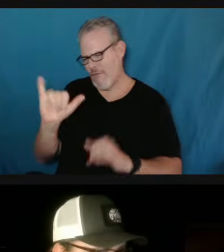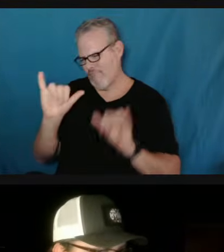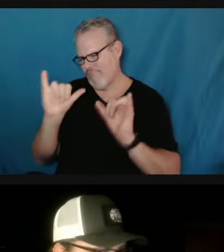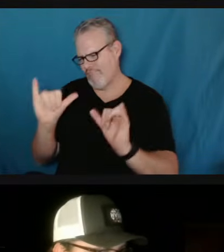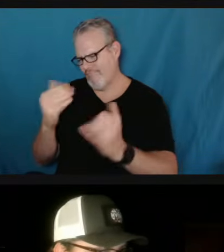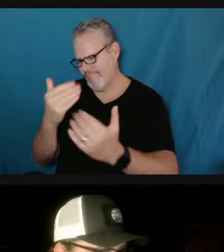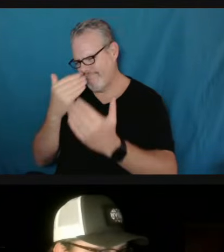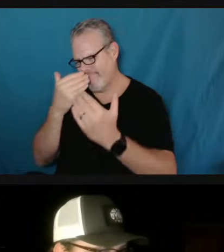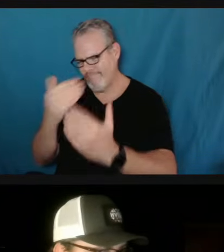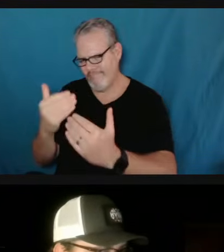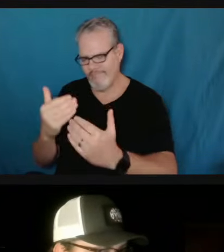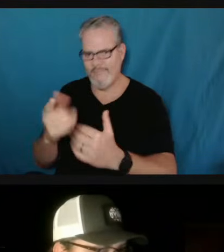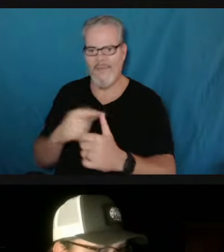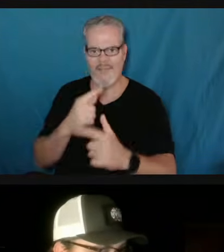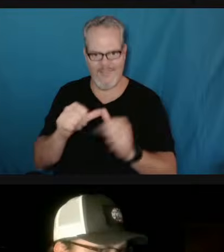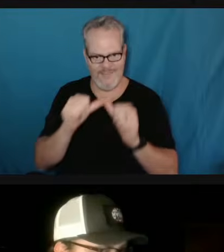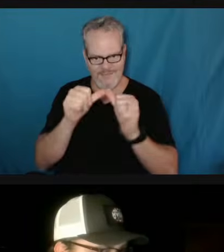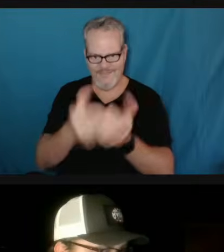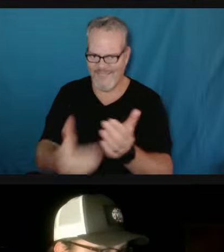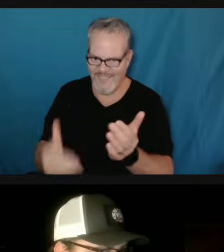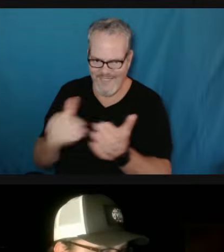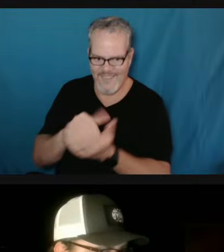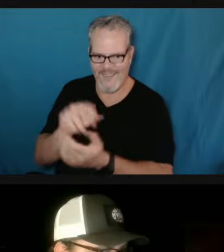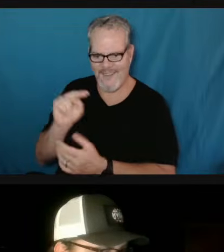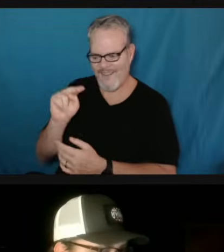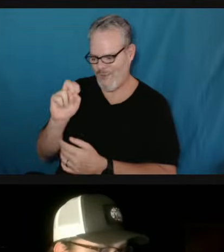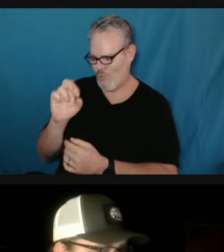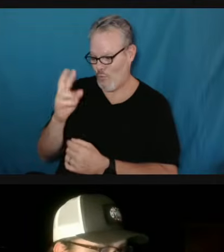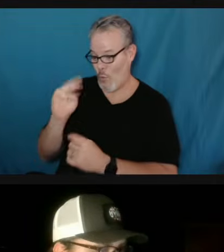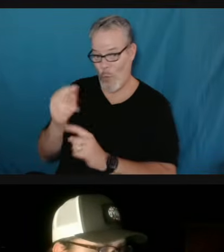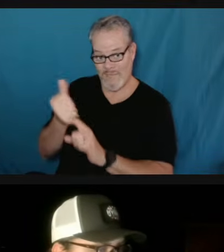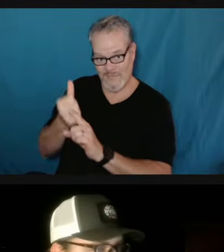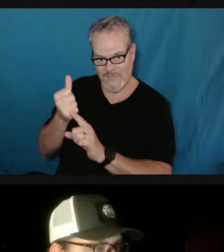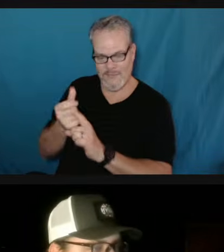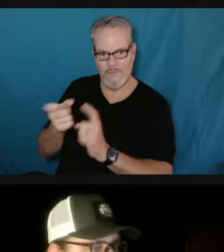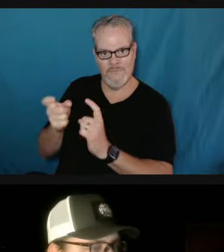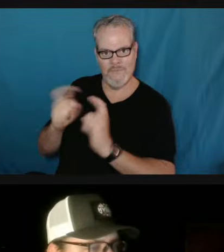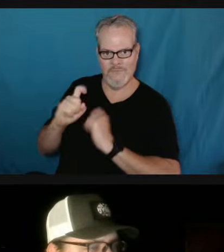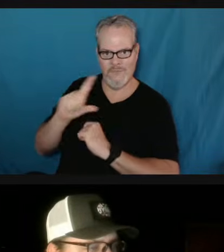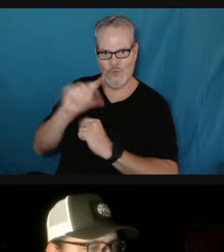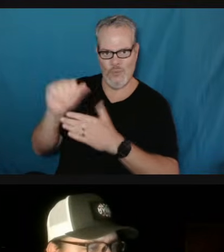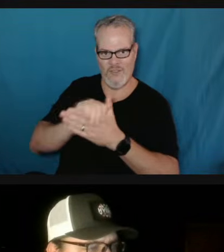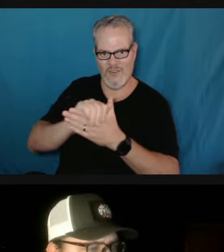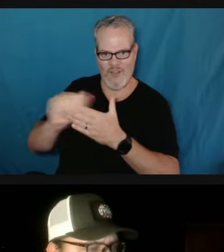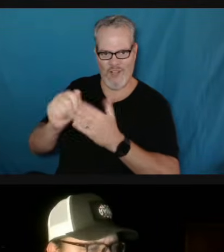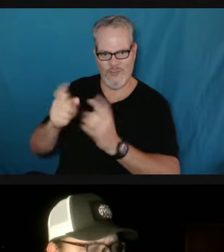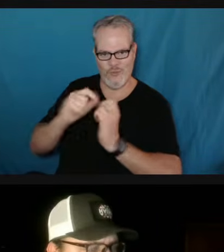through reliably, Norm with a $20 donation. And I think I might have missed one